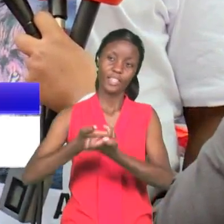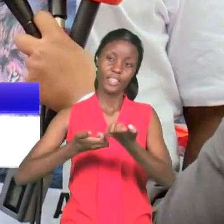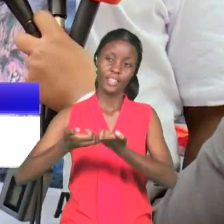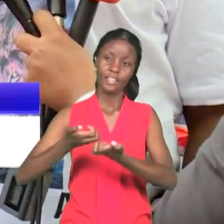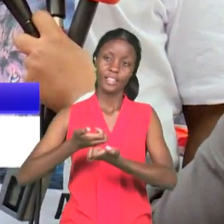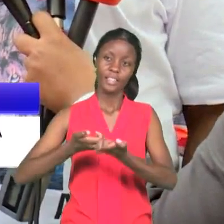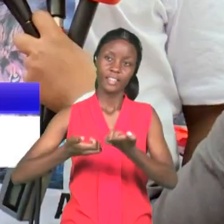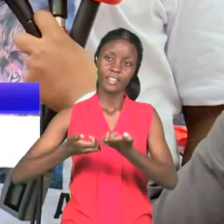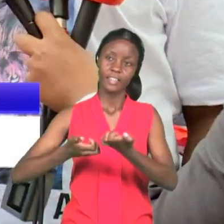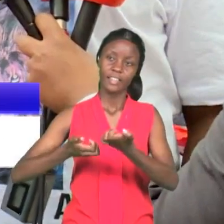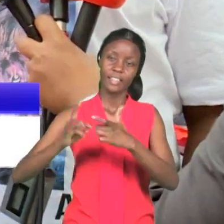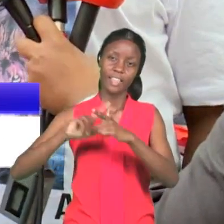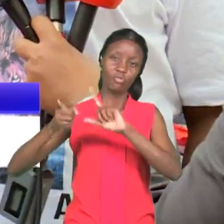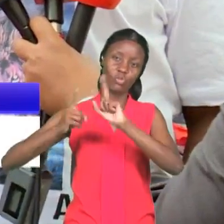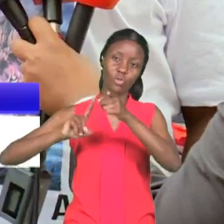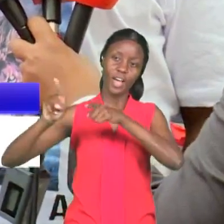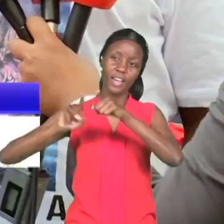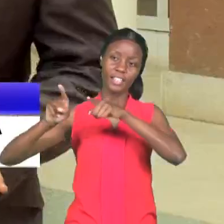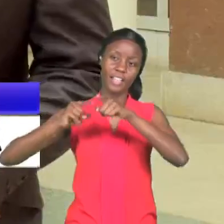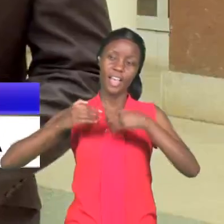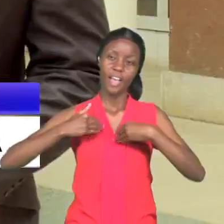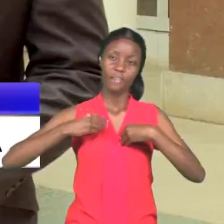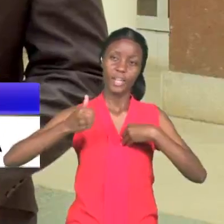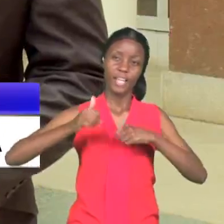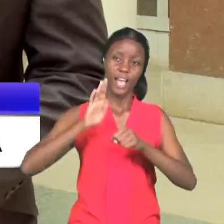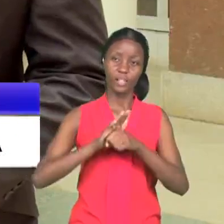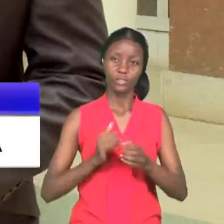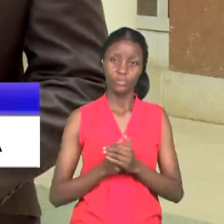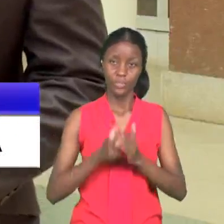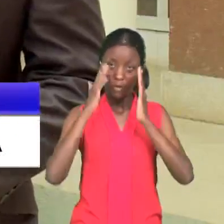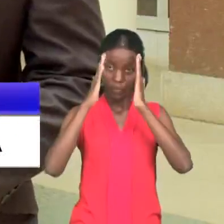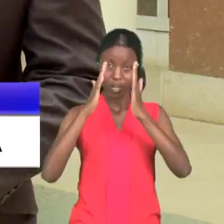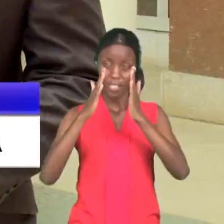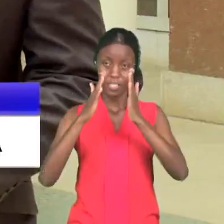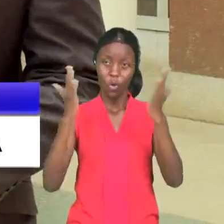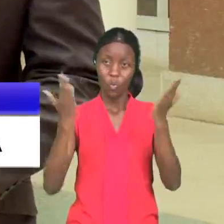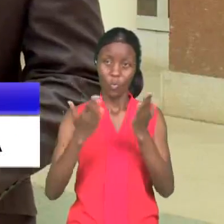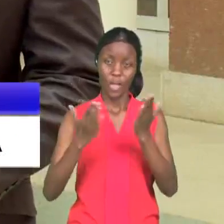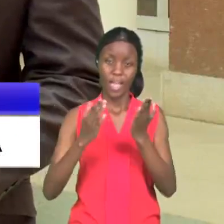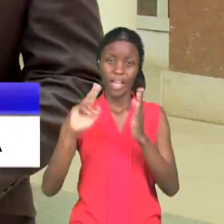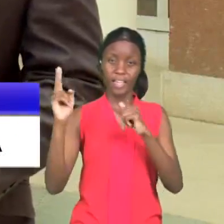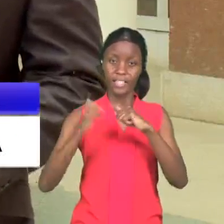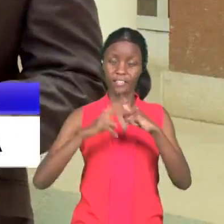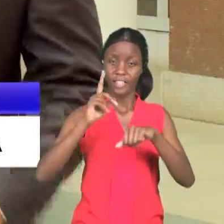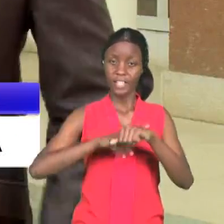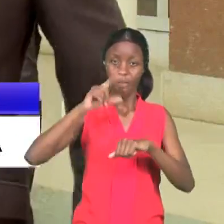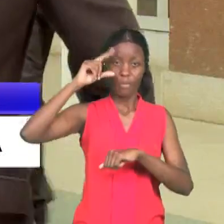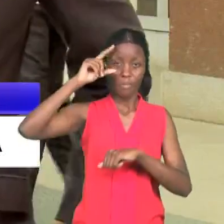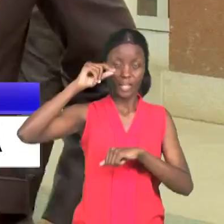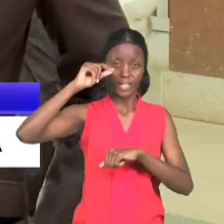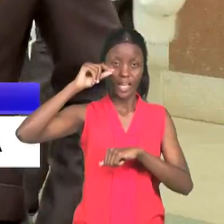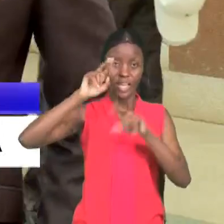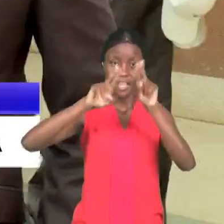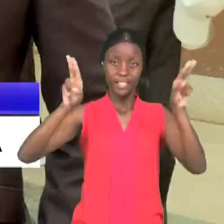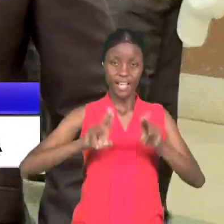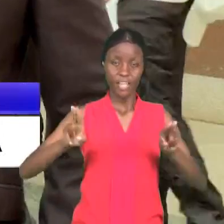as tourists, it's a lot of money coming to the country. Focus will now shift to the 7th edition of the Mombasa Open International Championship